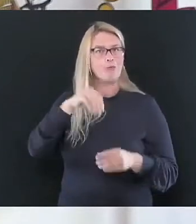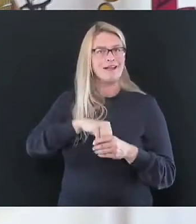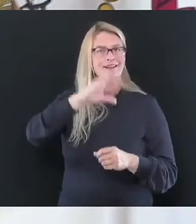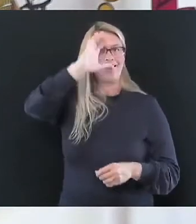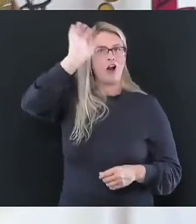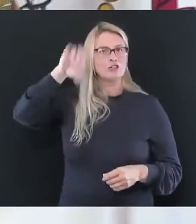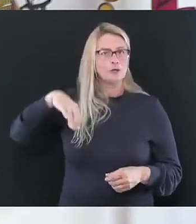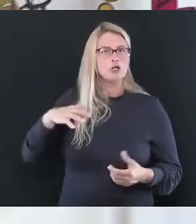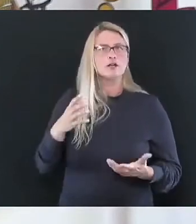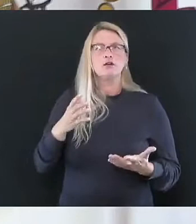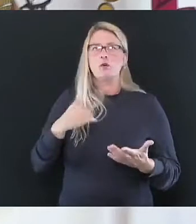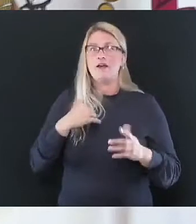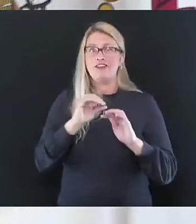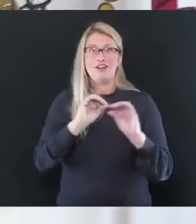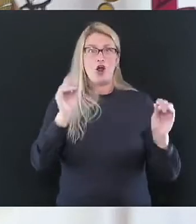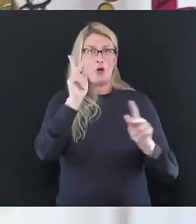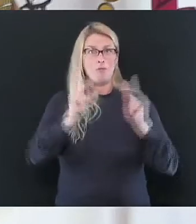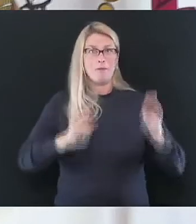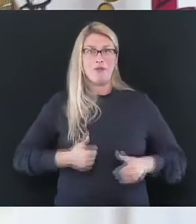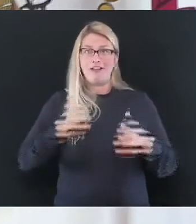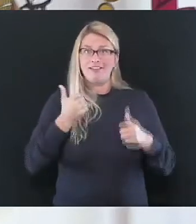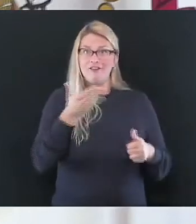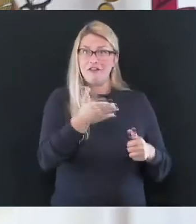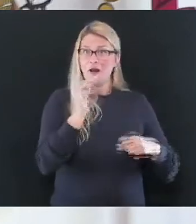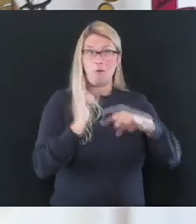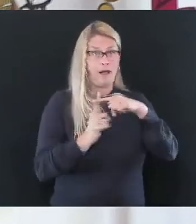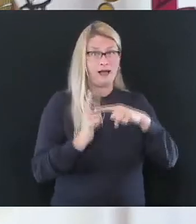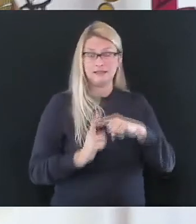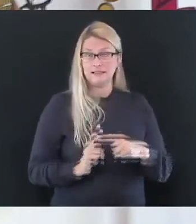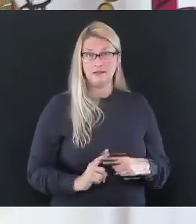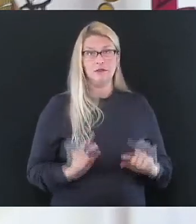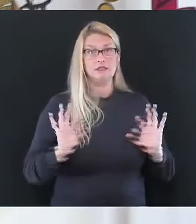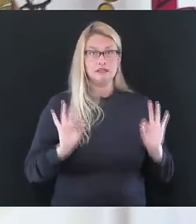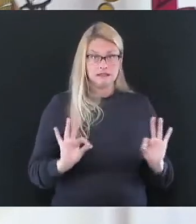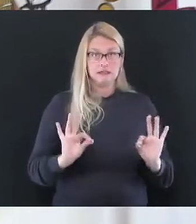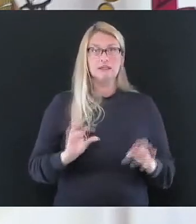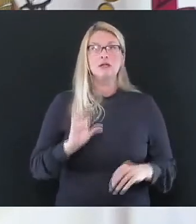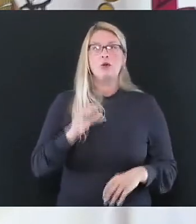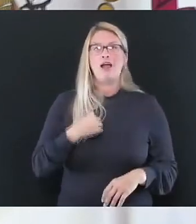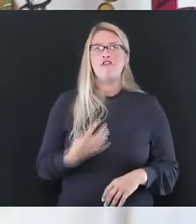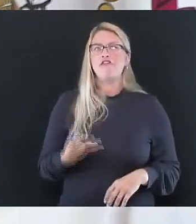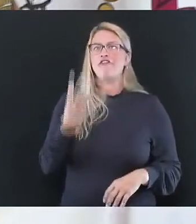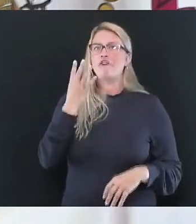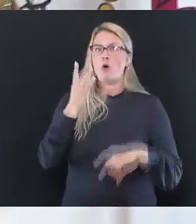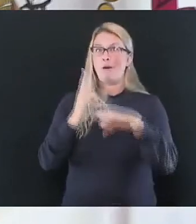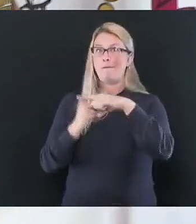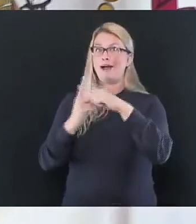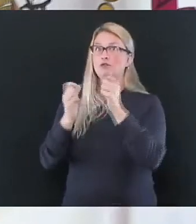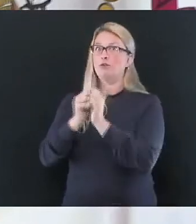We have no residents that have tested positive. There are 4 positive tests among